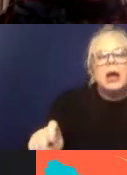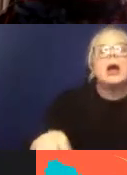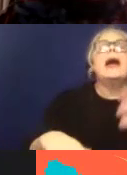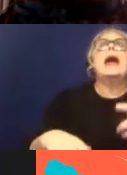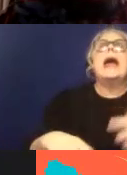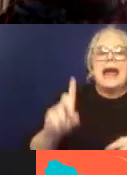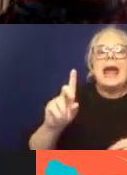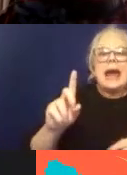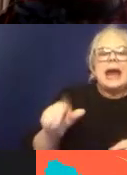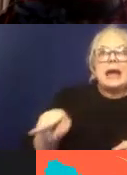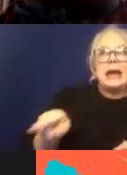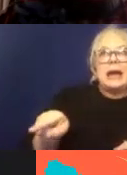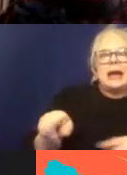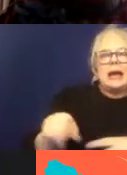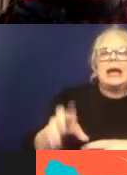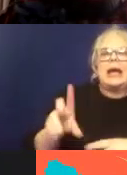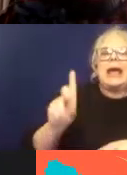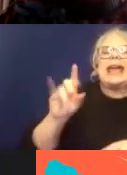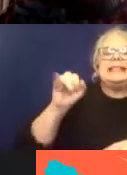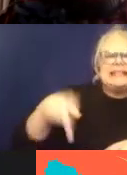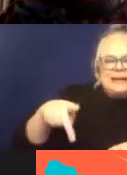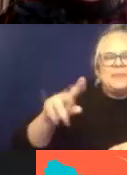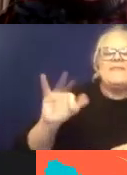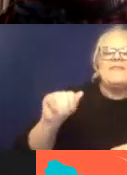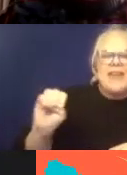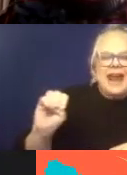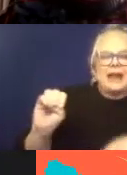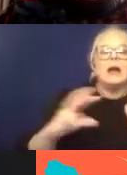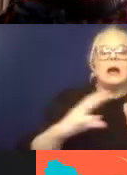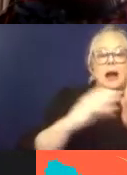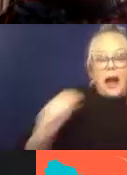an image or video if you only have the original image or video.